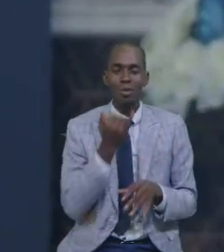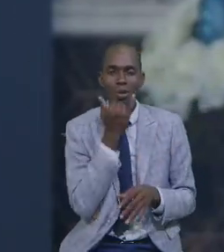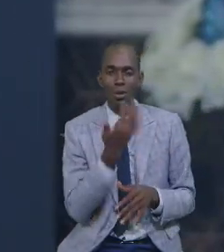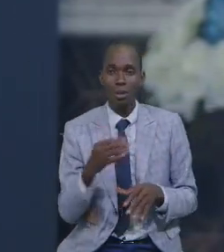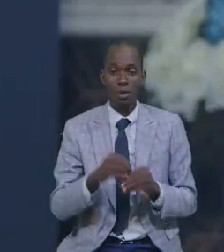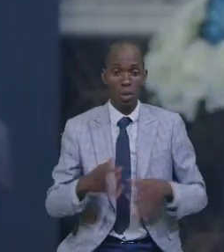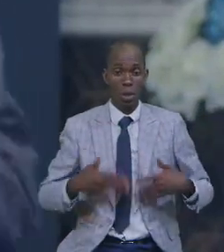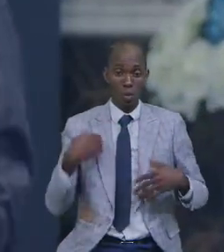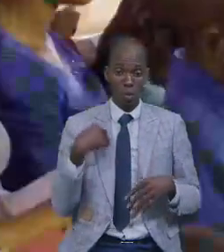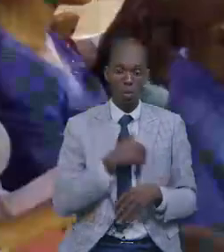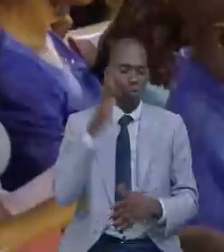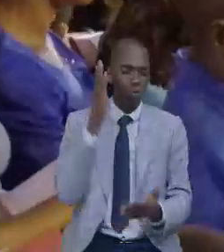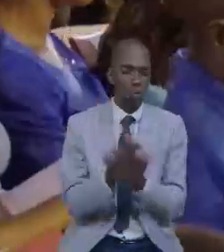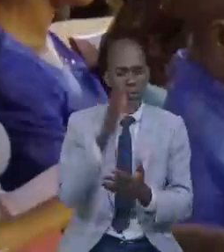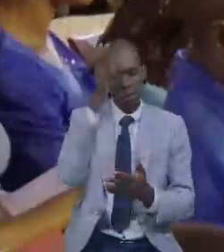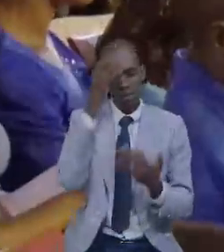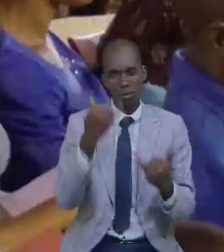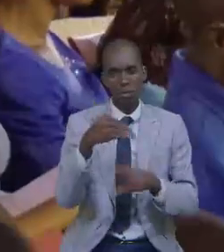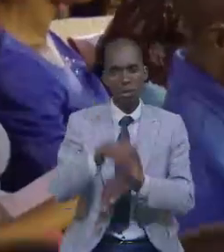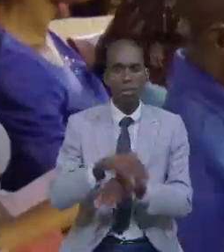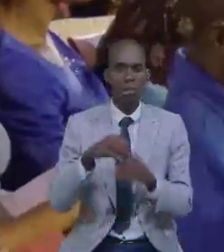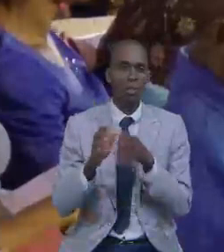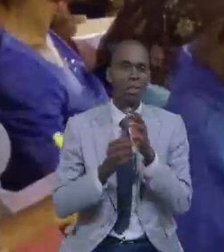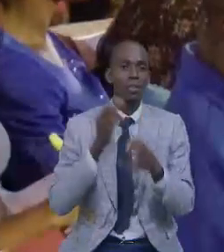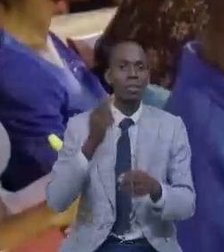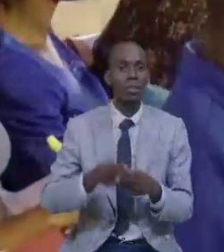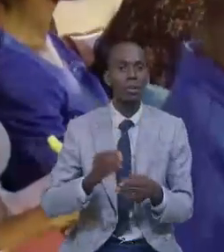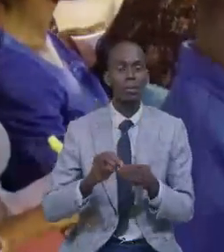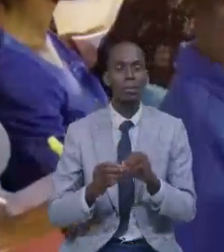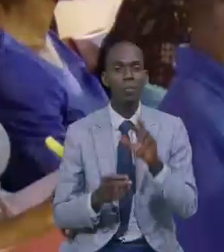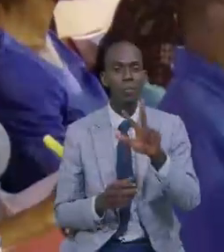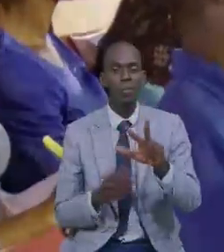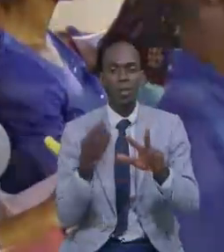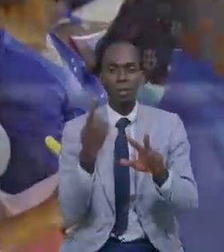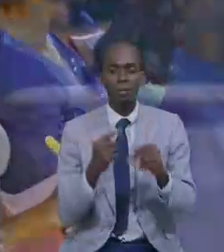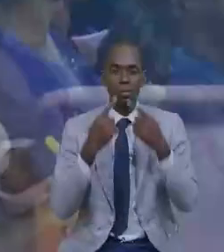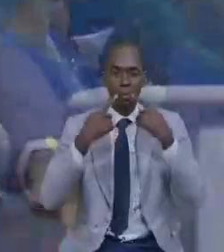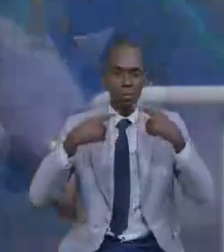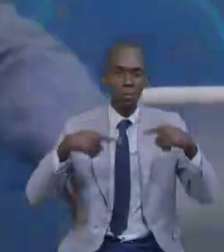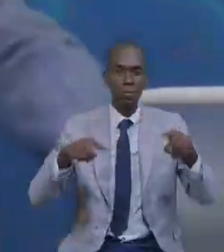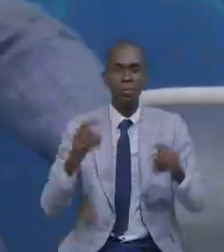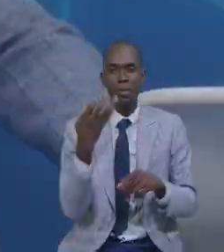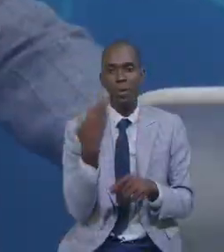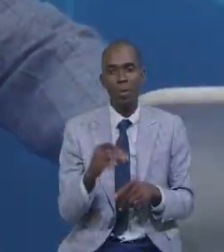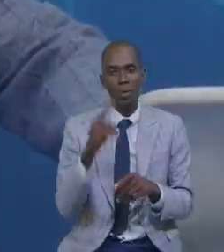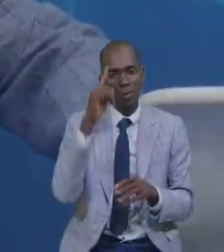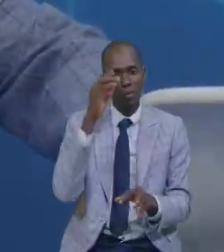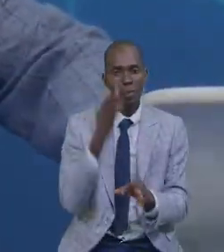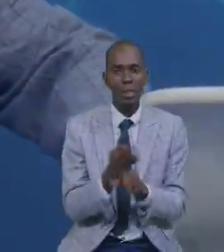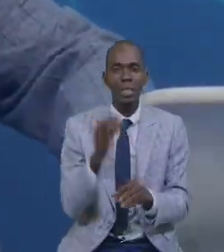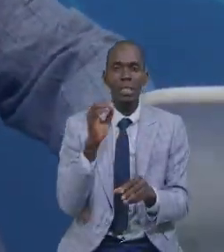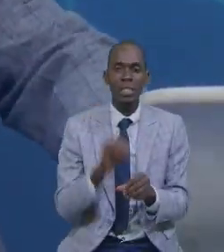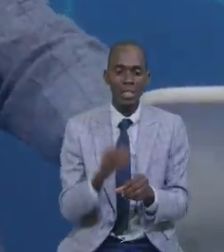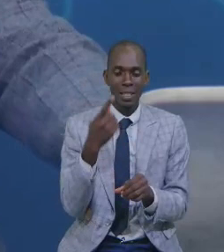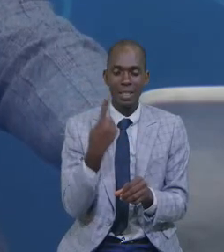him tonight in your life. Number three is the declaration of faith in the